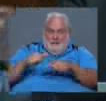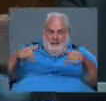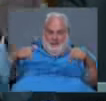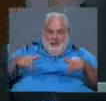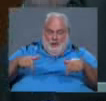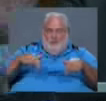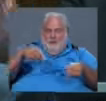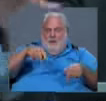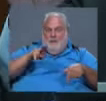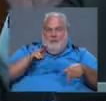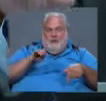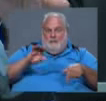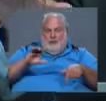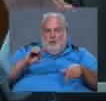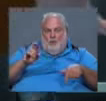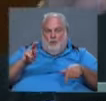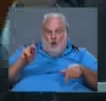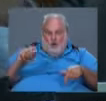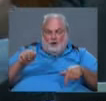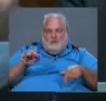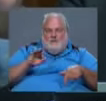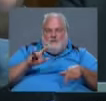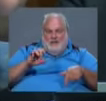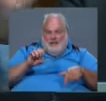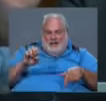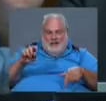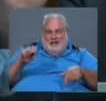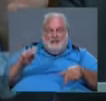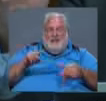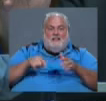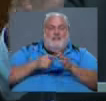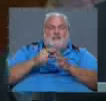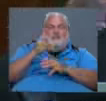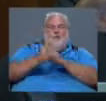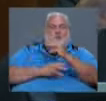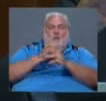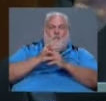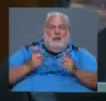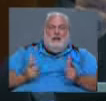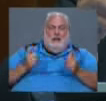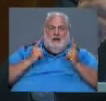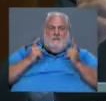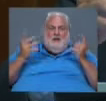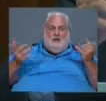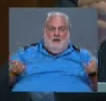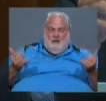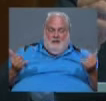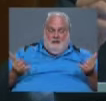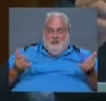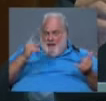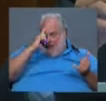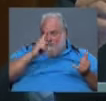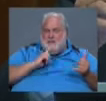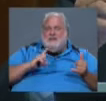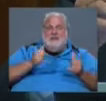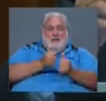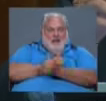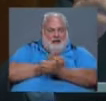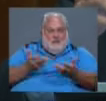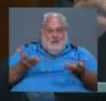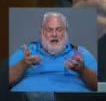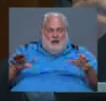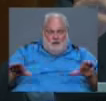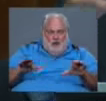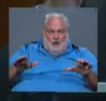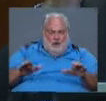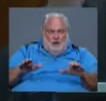Public Works, Fleet, because this is the world we live in. So I can assure you everything I do when it